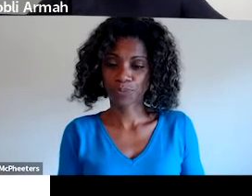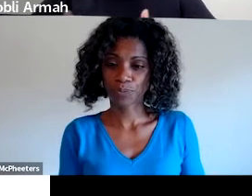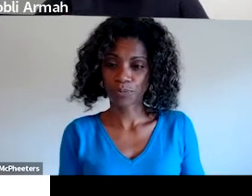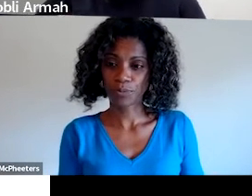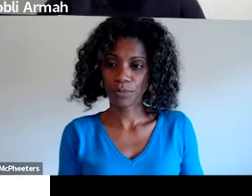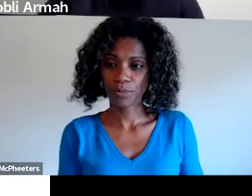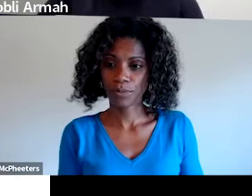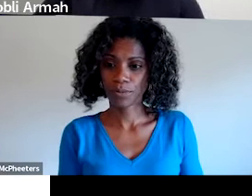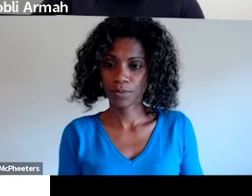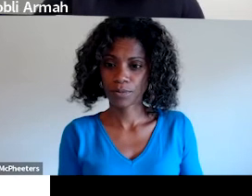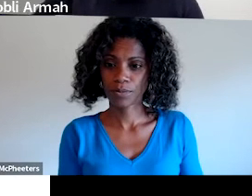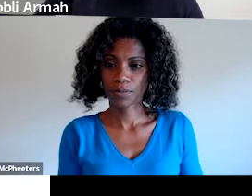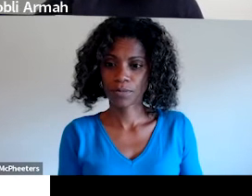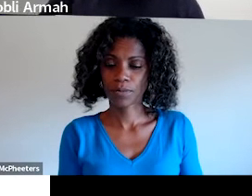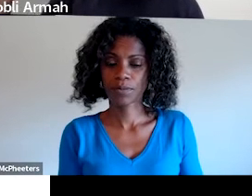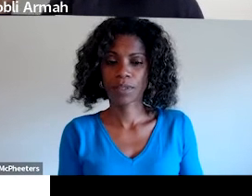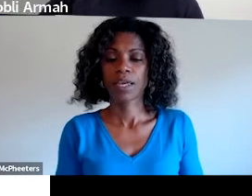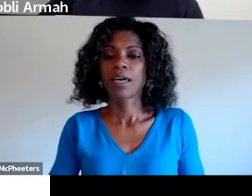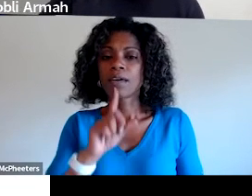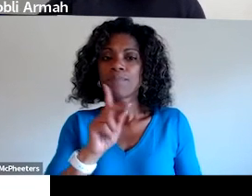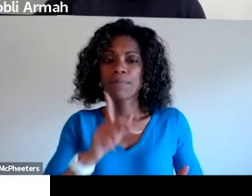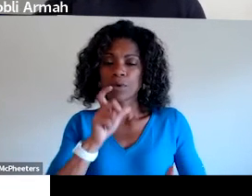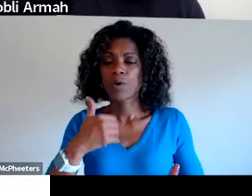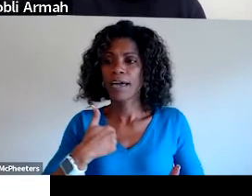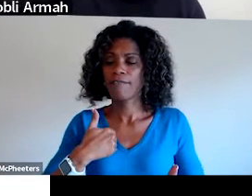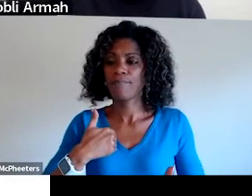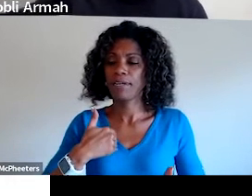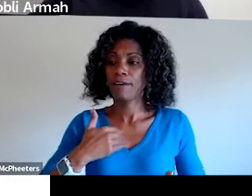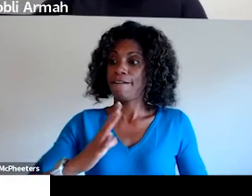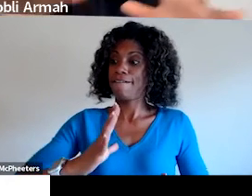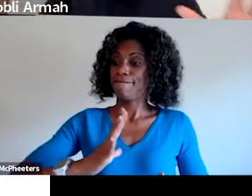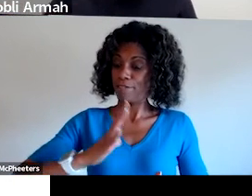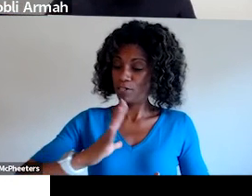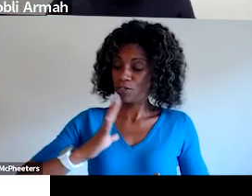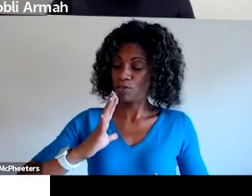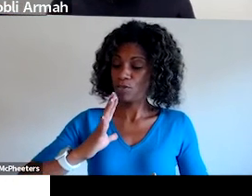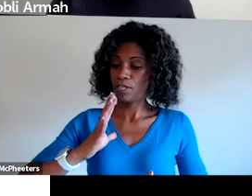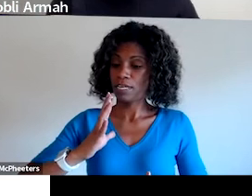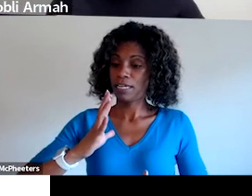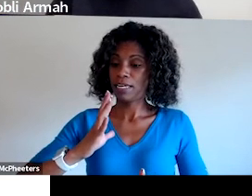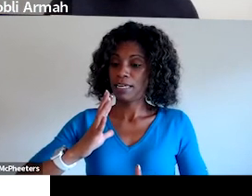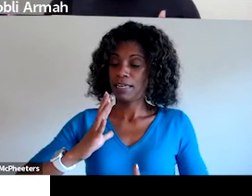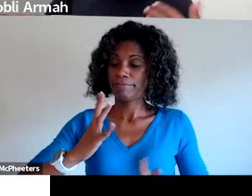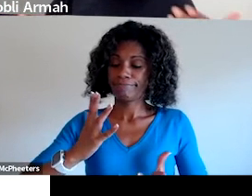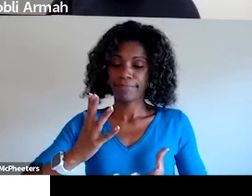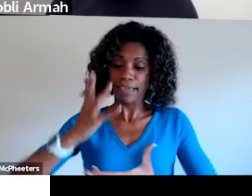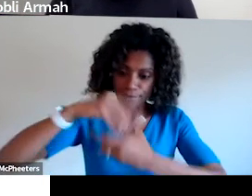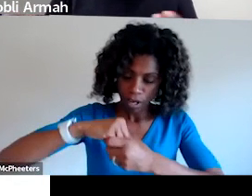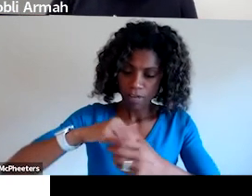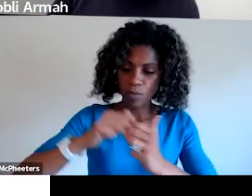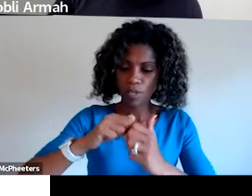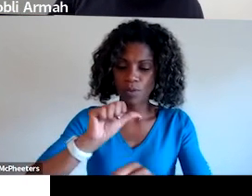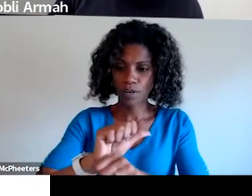who are beneficiaries of the work you aim to do. Are you telling their narrative? Now, I know because of intersectionality, we can constantly